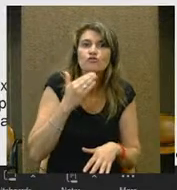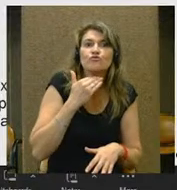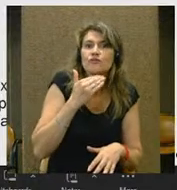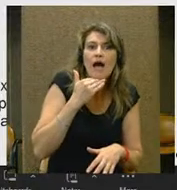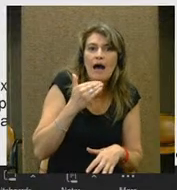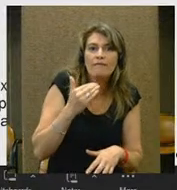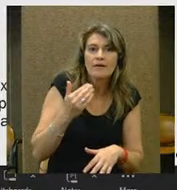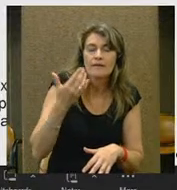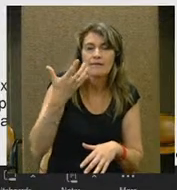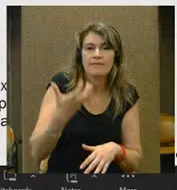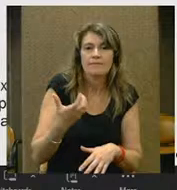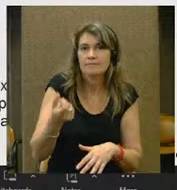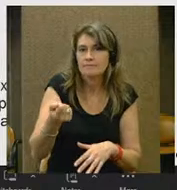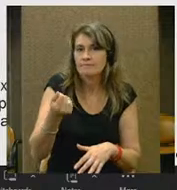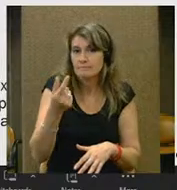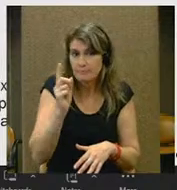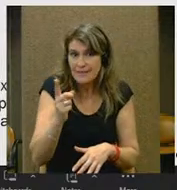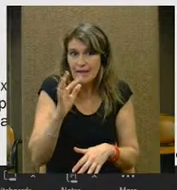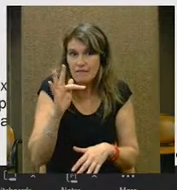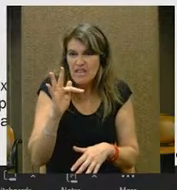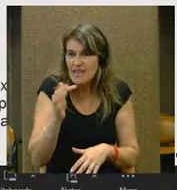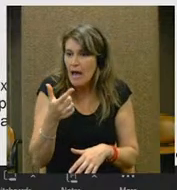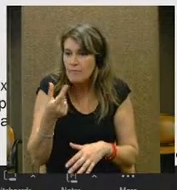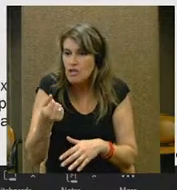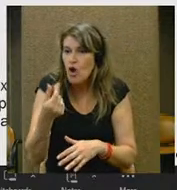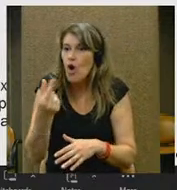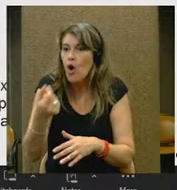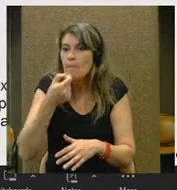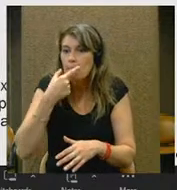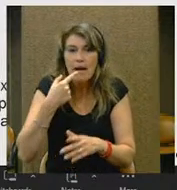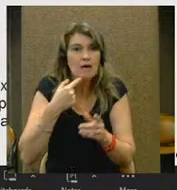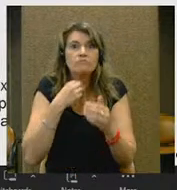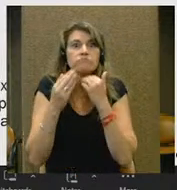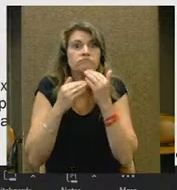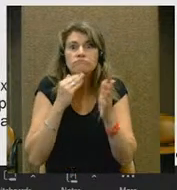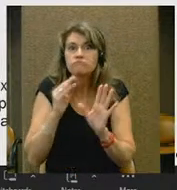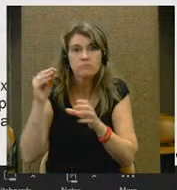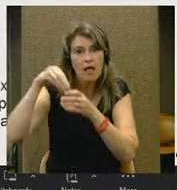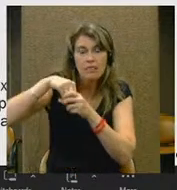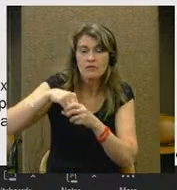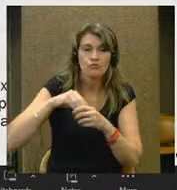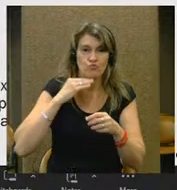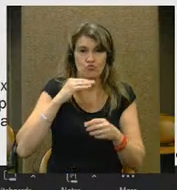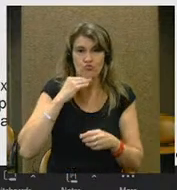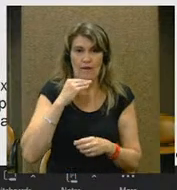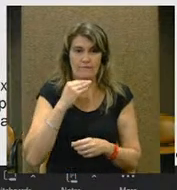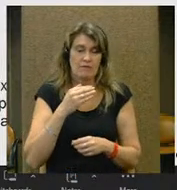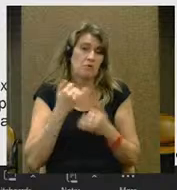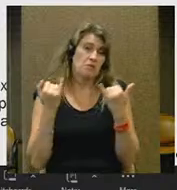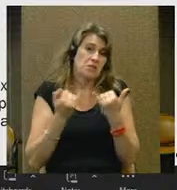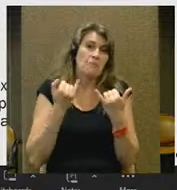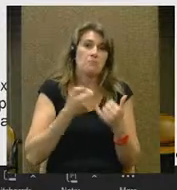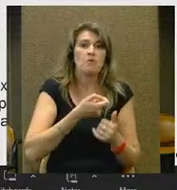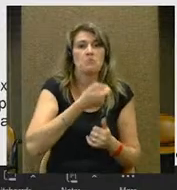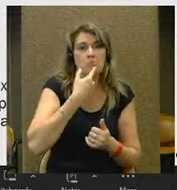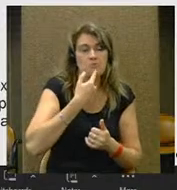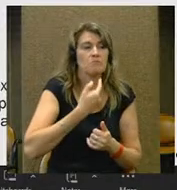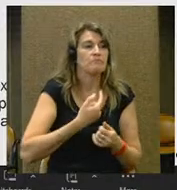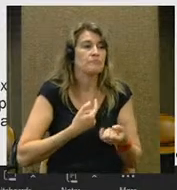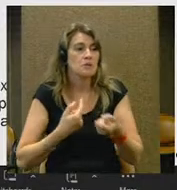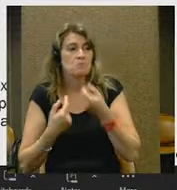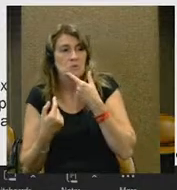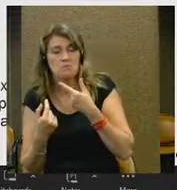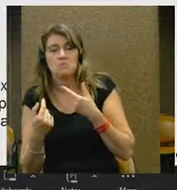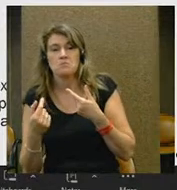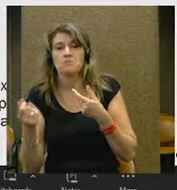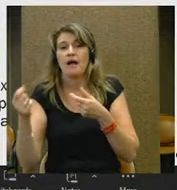in a bag would vary. And so even people who had been using opioids for quite some time, if there was a lot of fentanyl in that bag, they